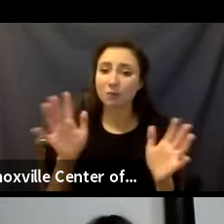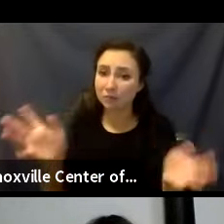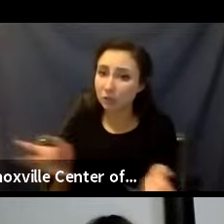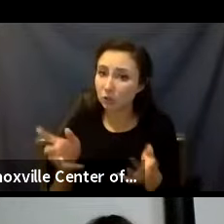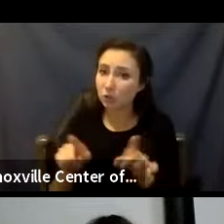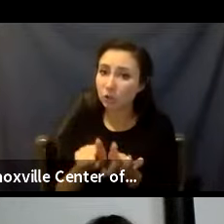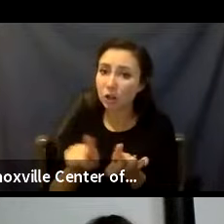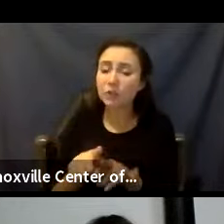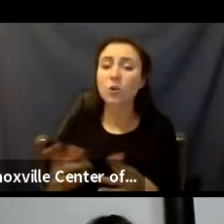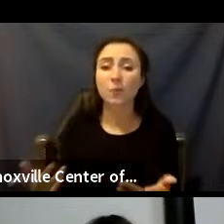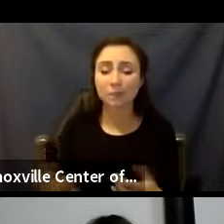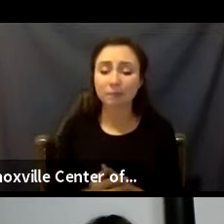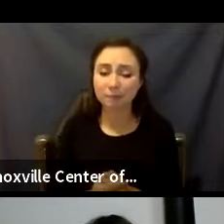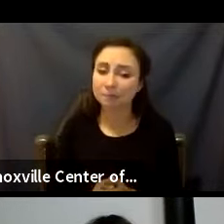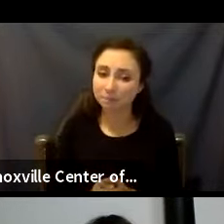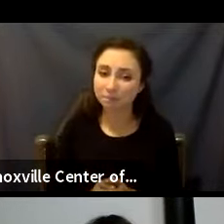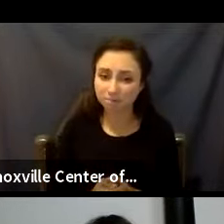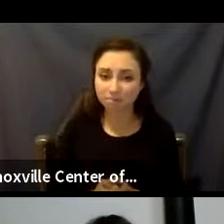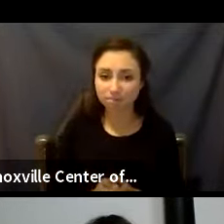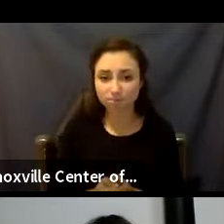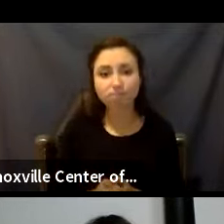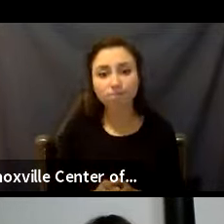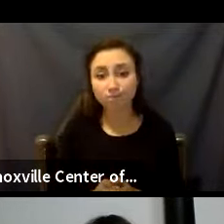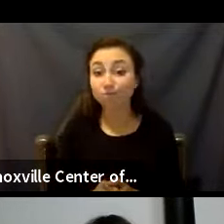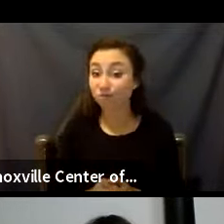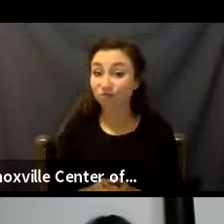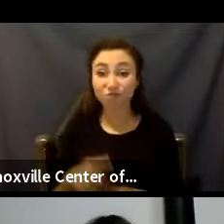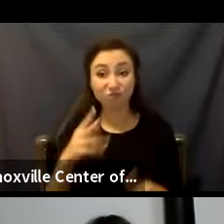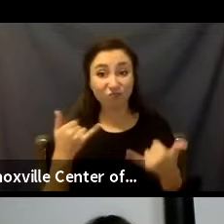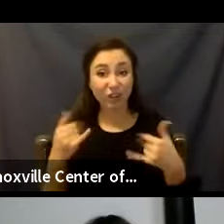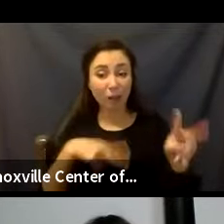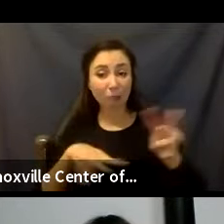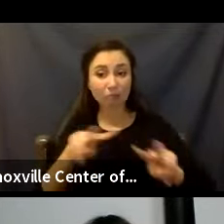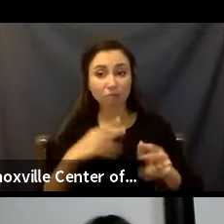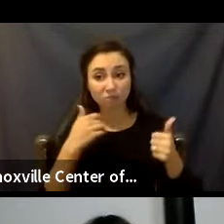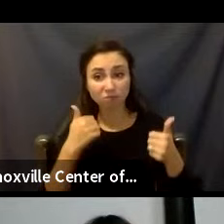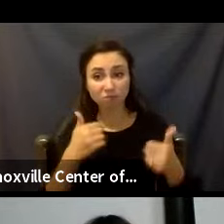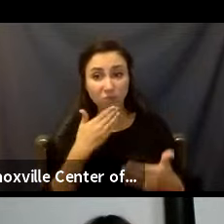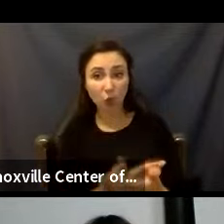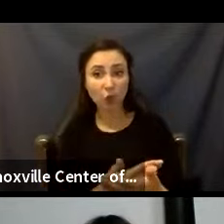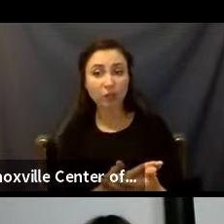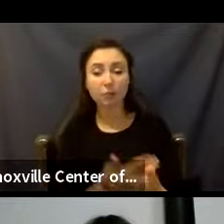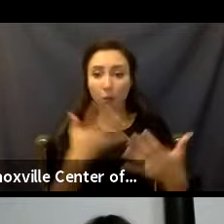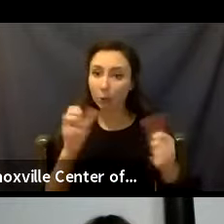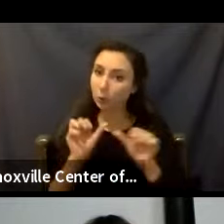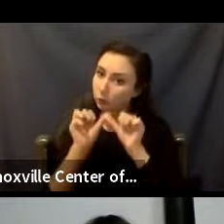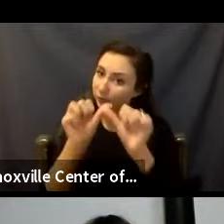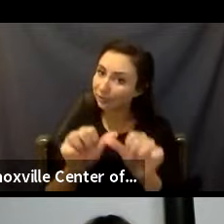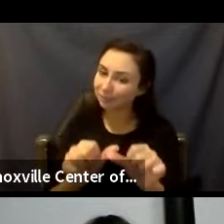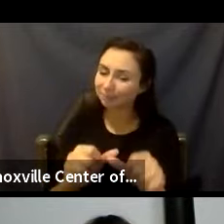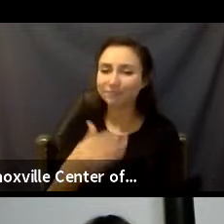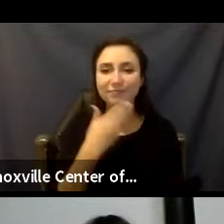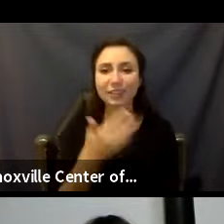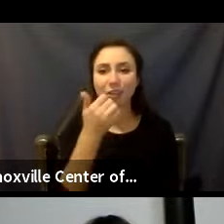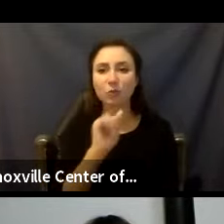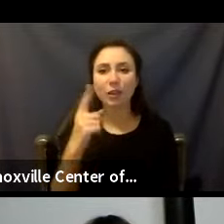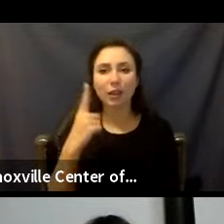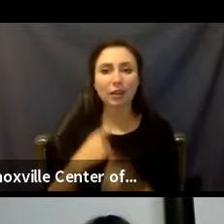as well. So overall things look good, but we want to keep them going that way. Thank you. Any